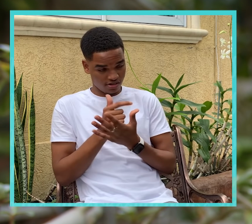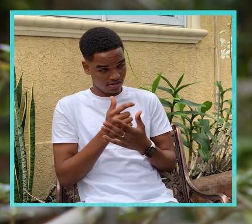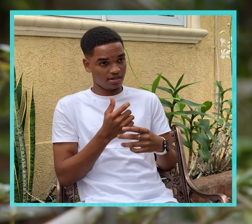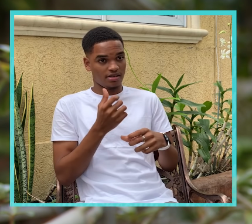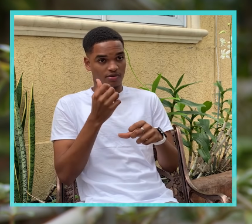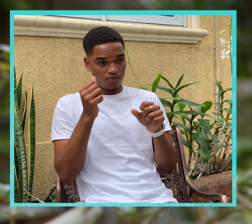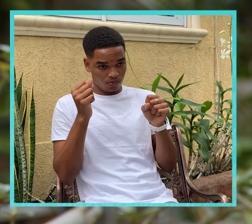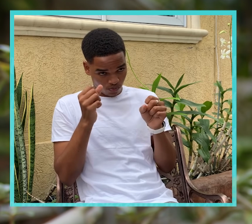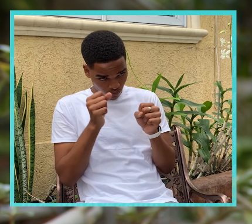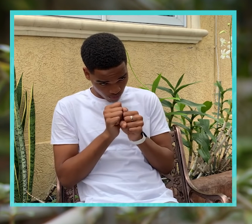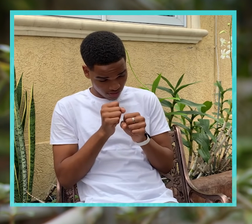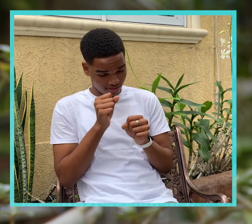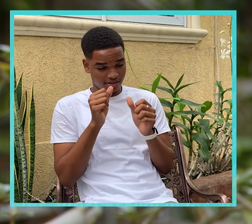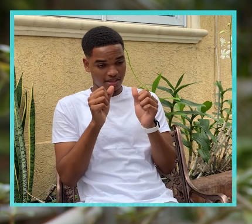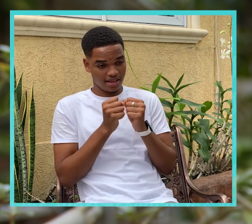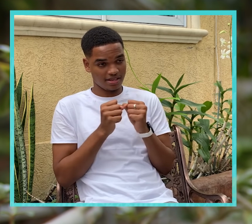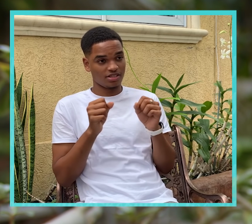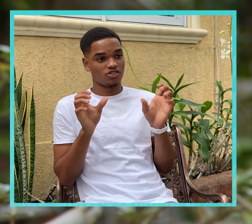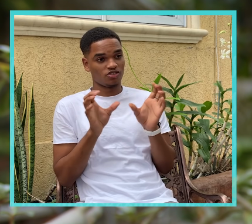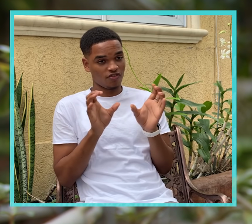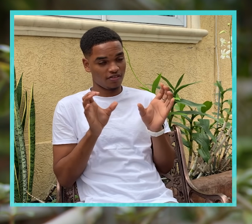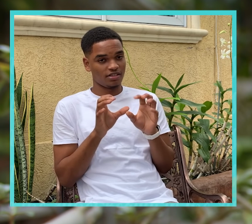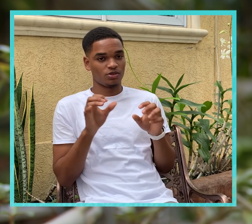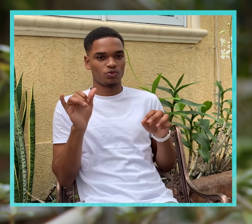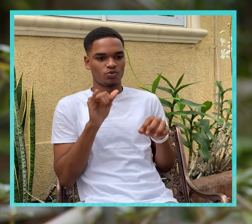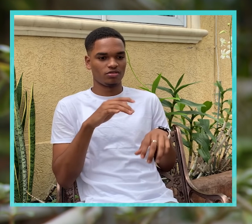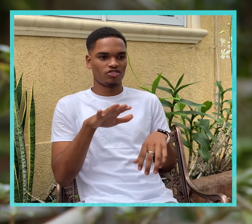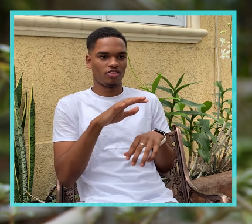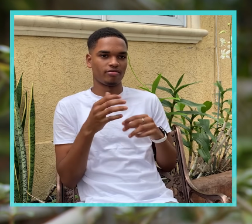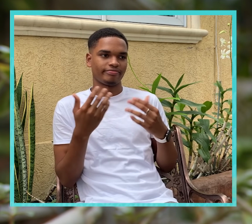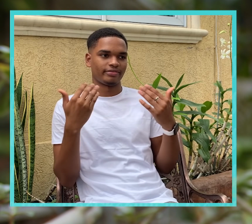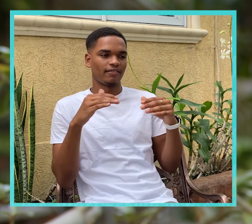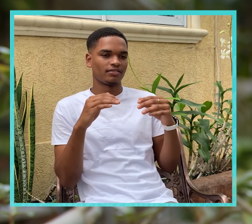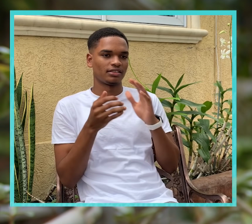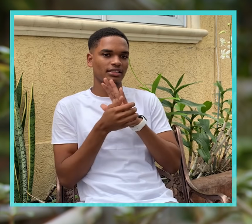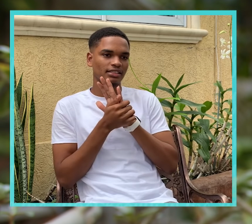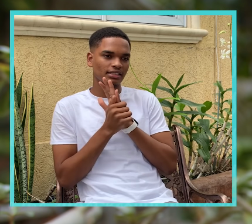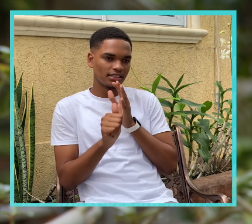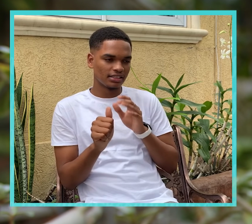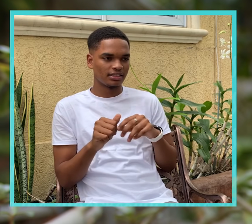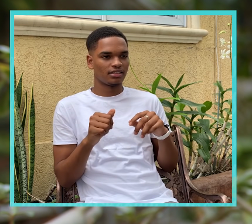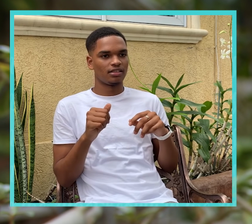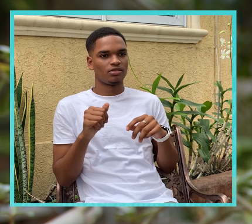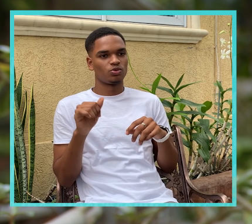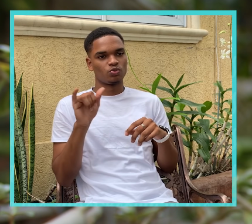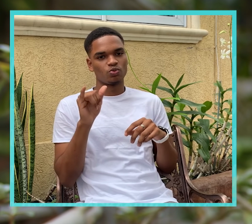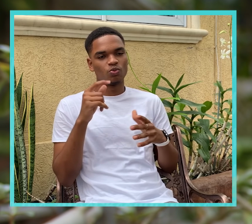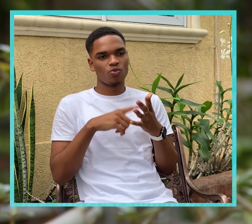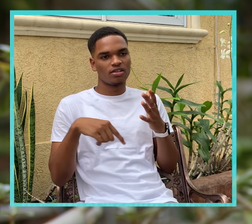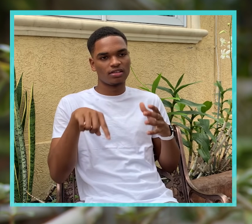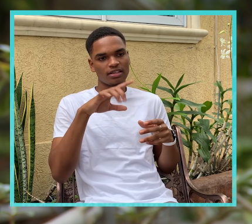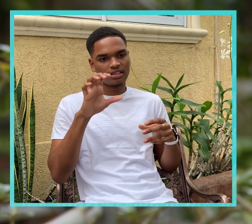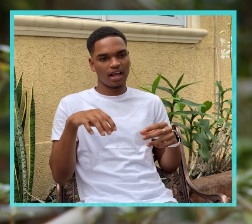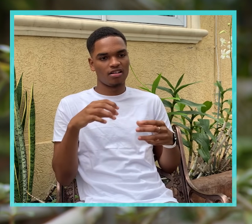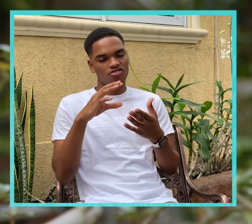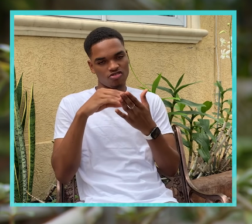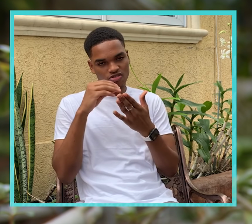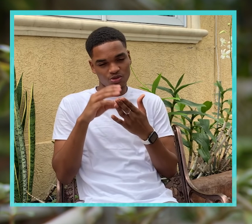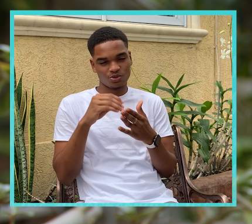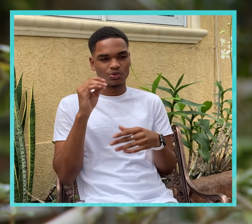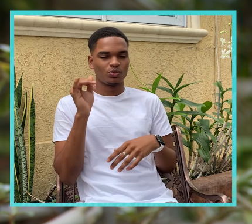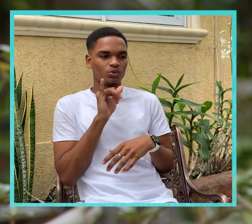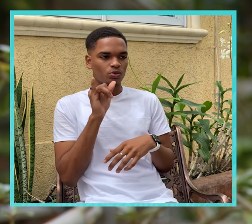and their level of skill as to where they are and where they can work. That's what I want to see.